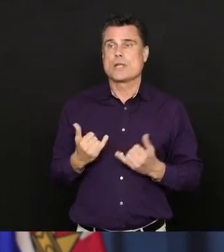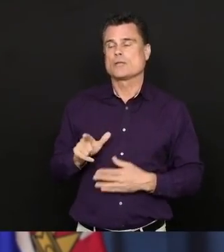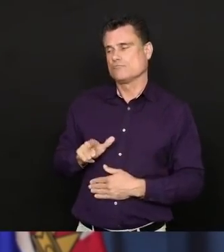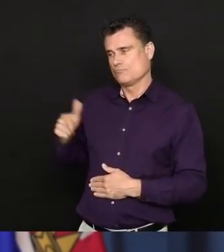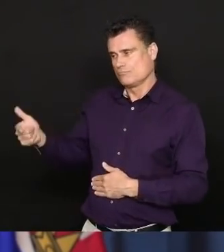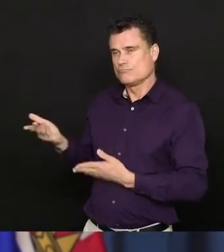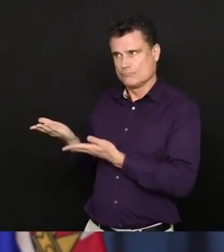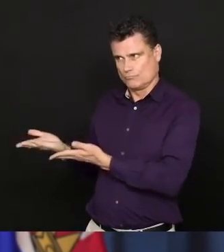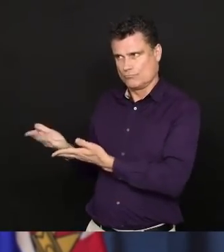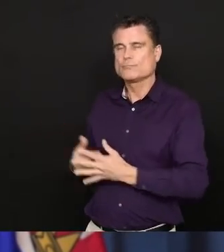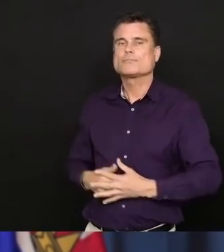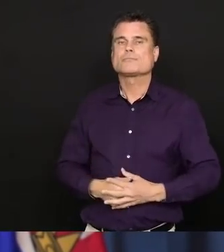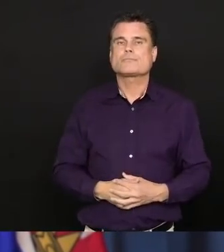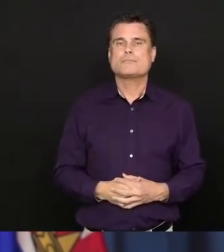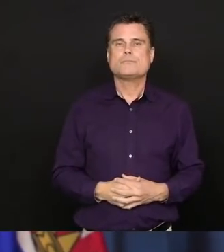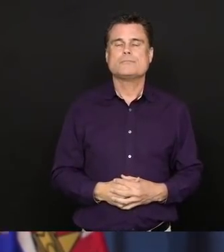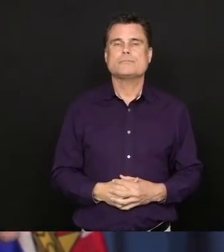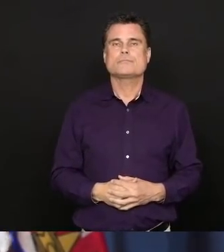Henry.